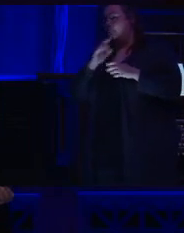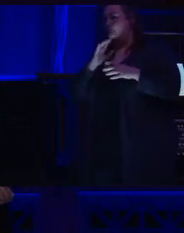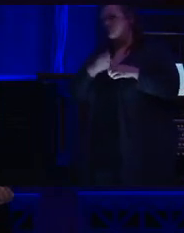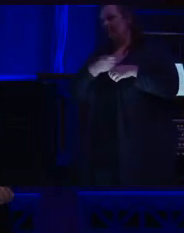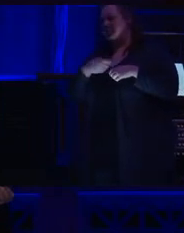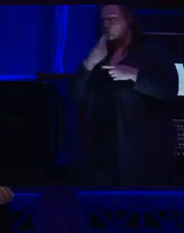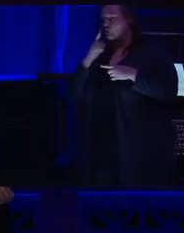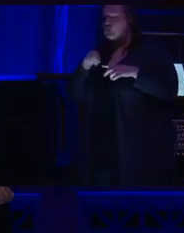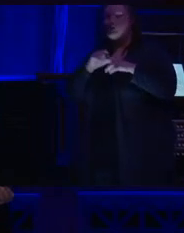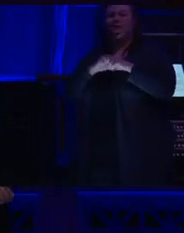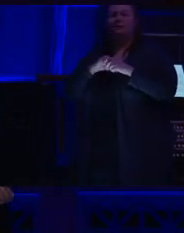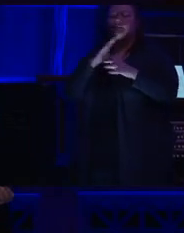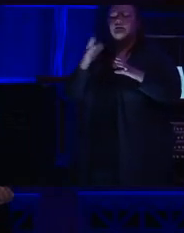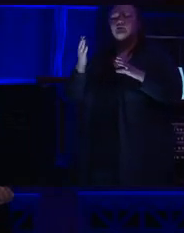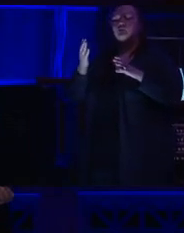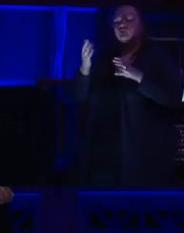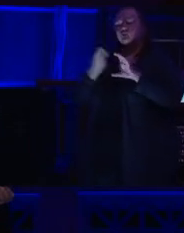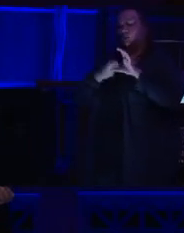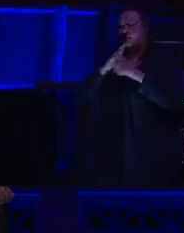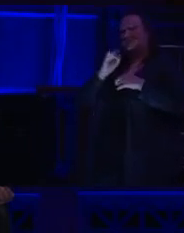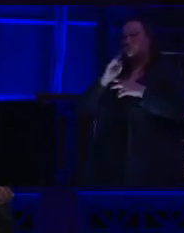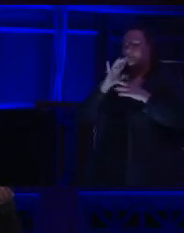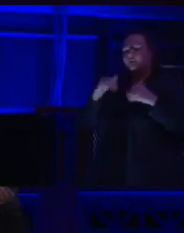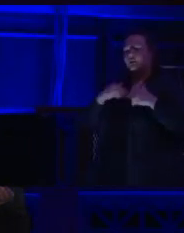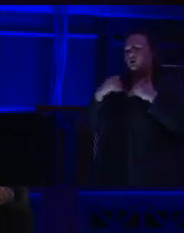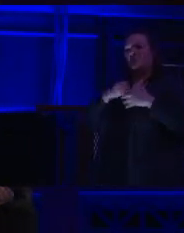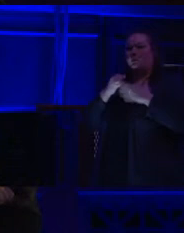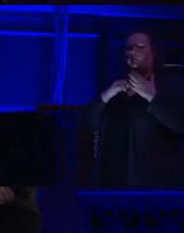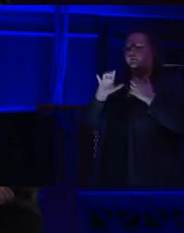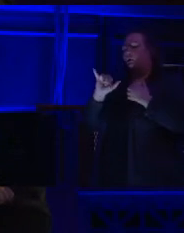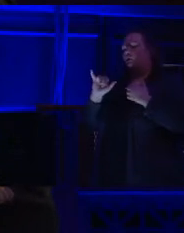the Cincinnati Young Artists to open for Yo-Yo Ma,